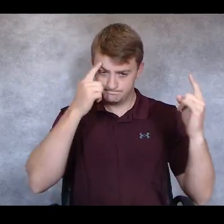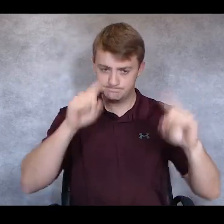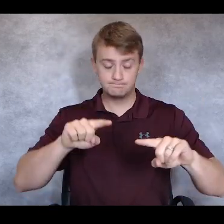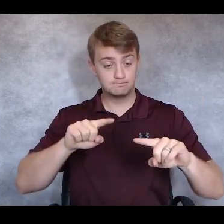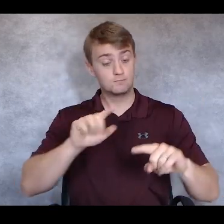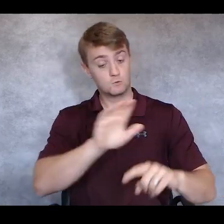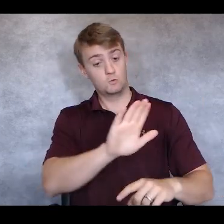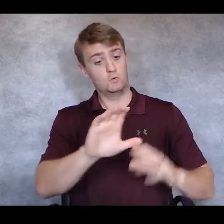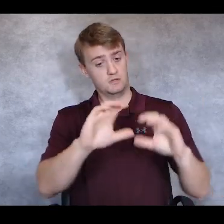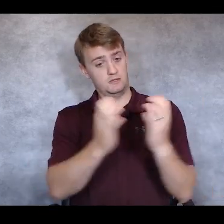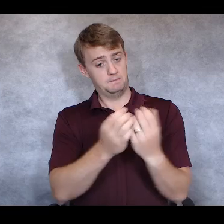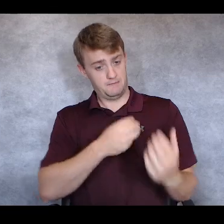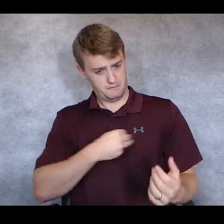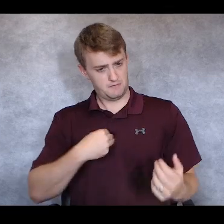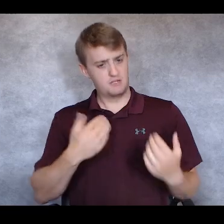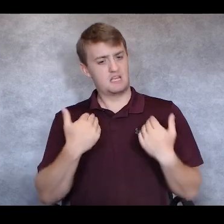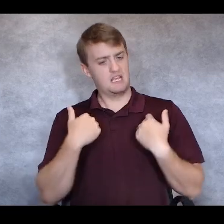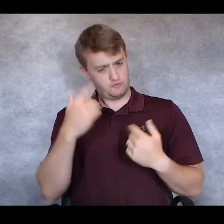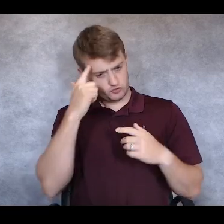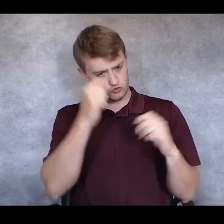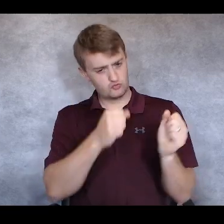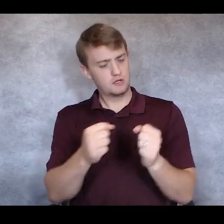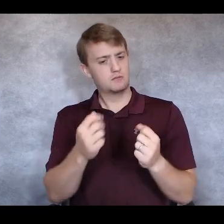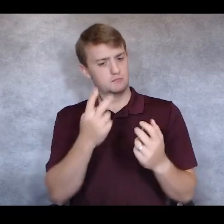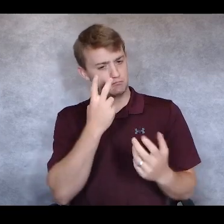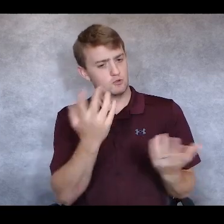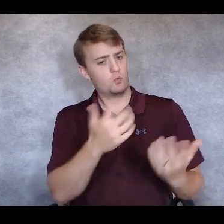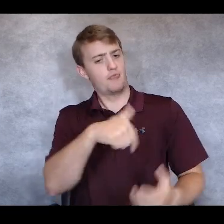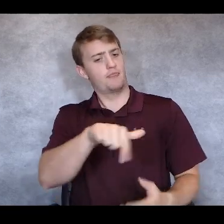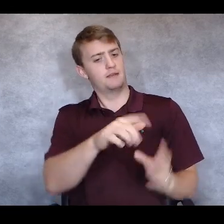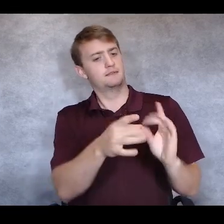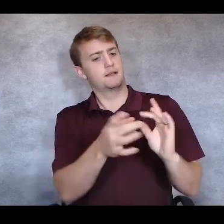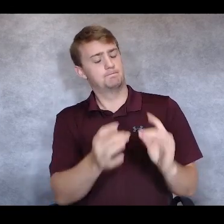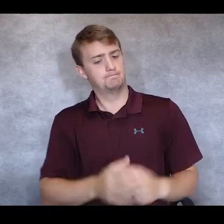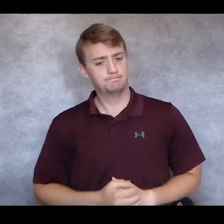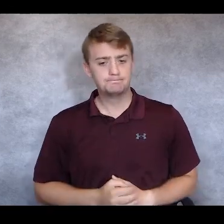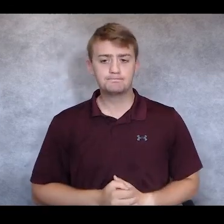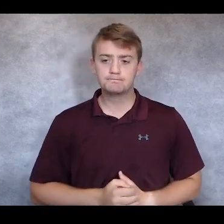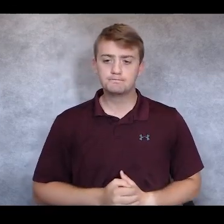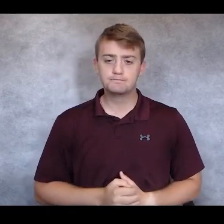Your classmates have strategies, so let's hear what they have to say.